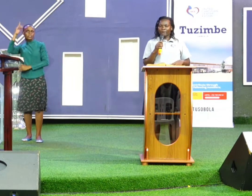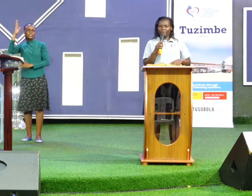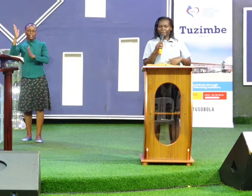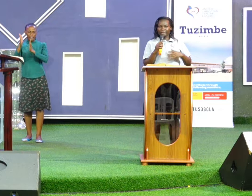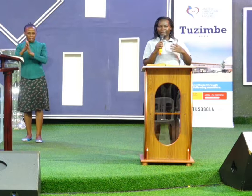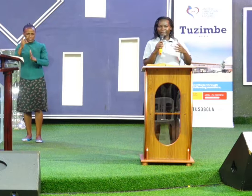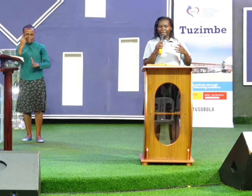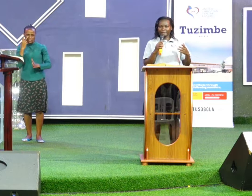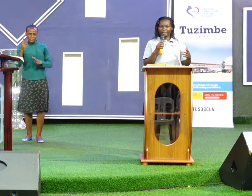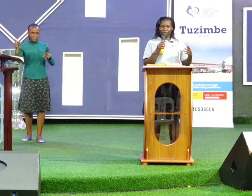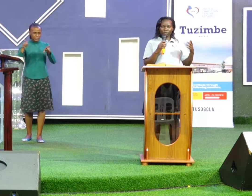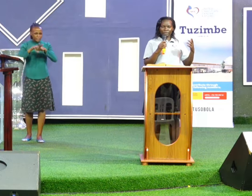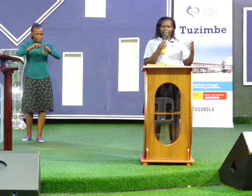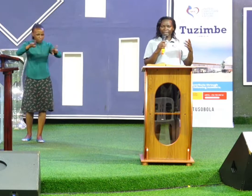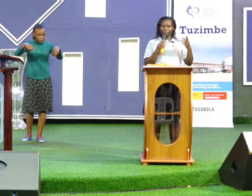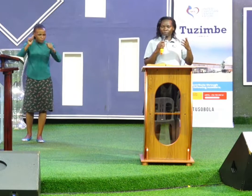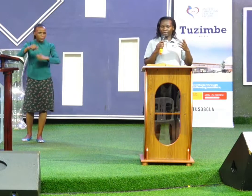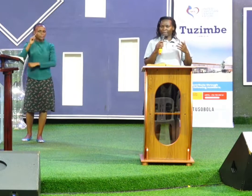about.